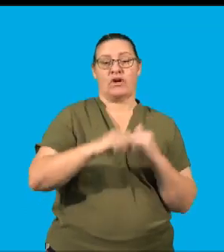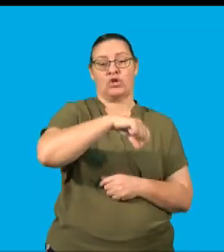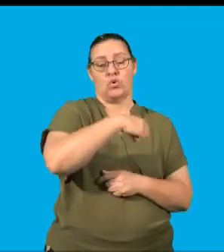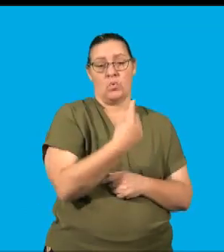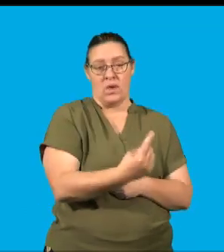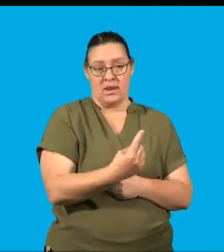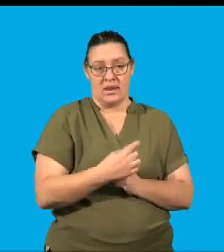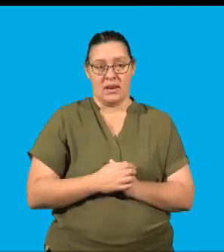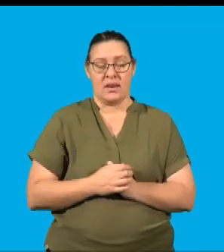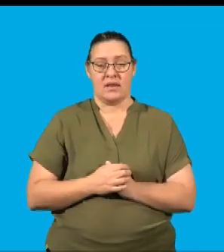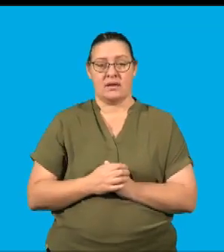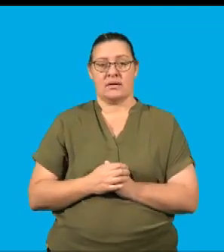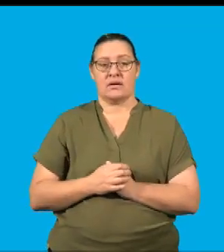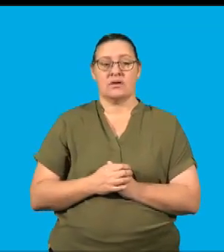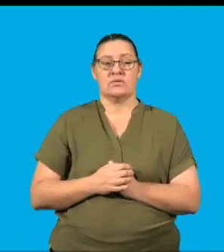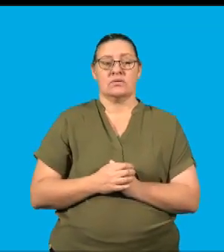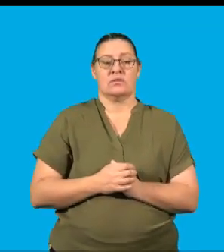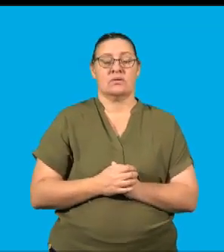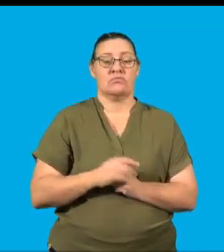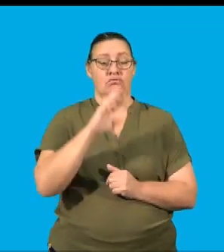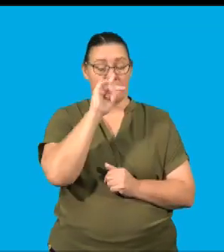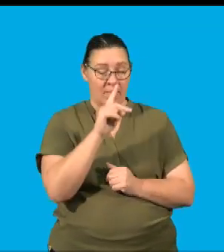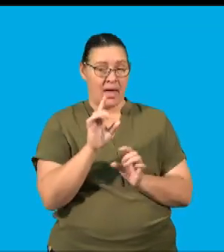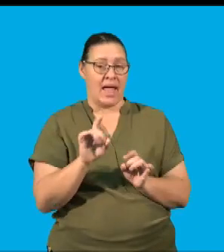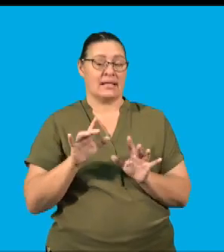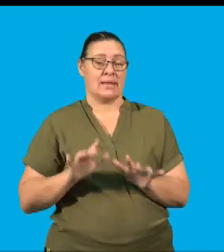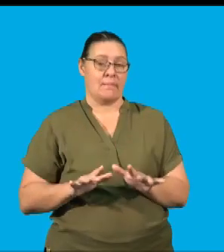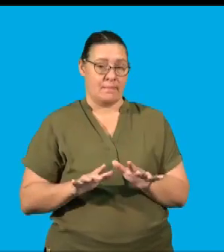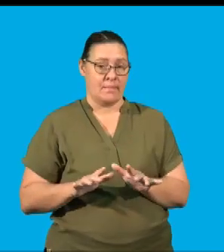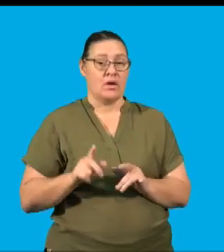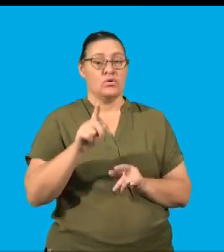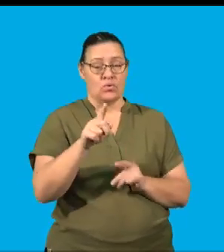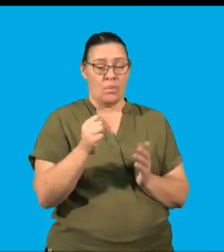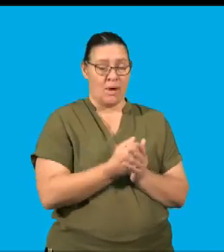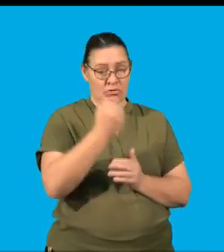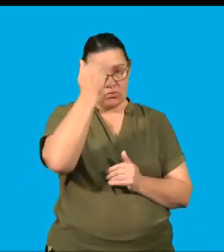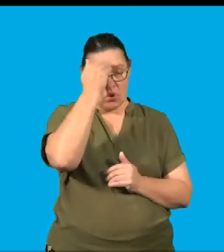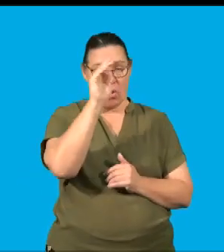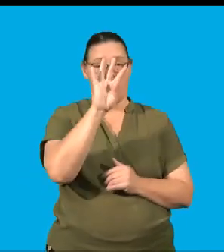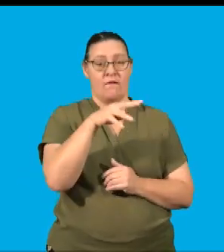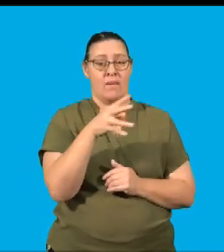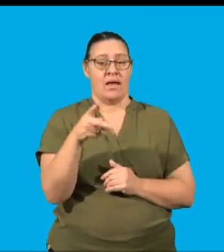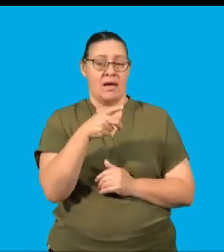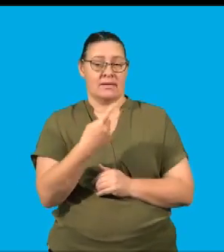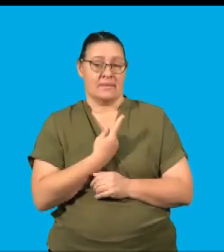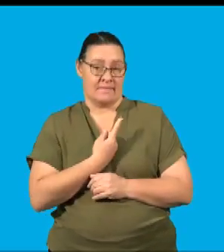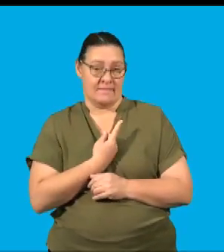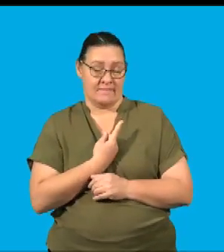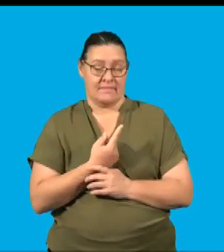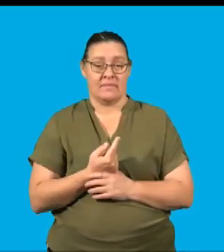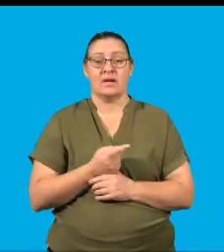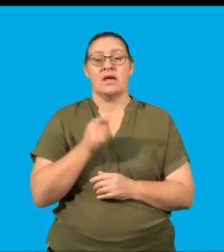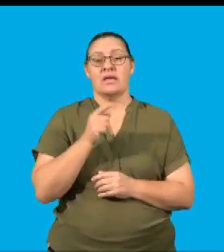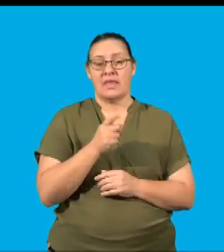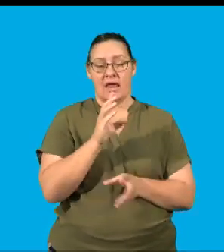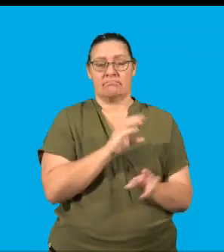is Q3 minus Q1. Remember, in the exam, you are expected to know this formula by